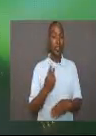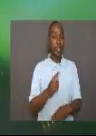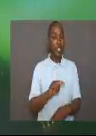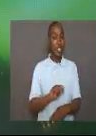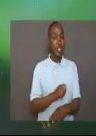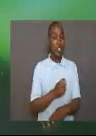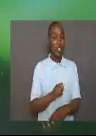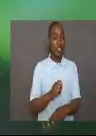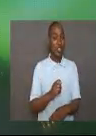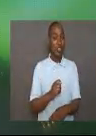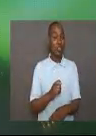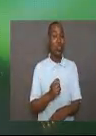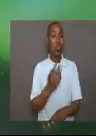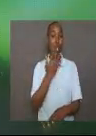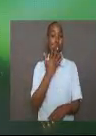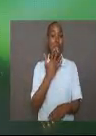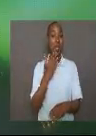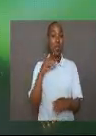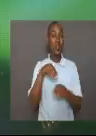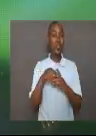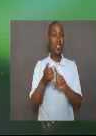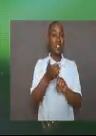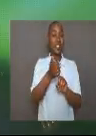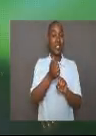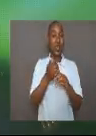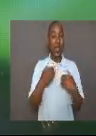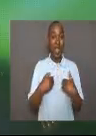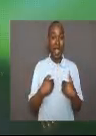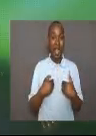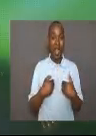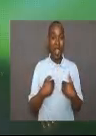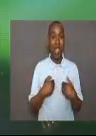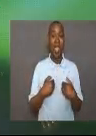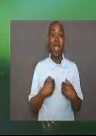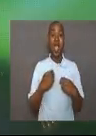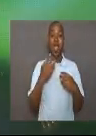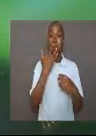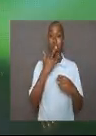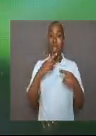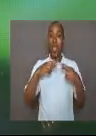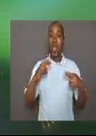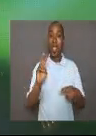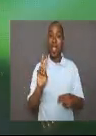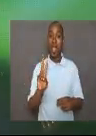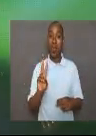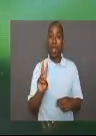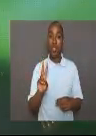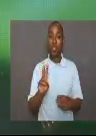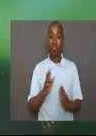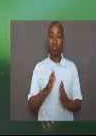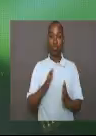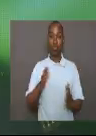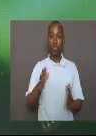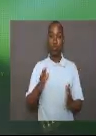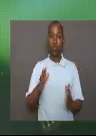been supplied with blood, the capillaries join and widen to become